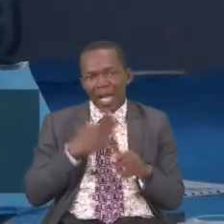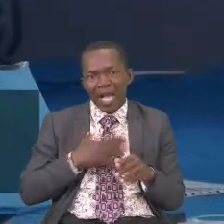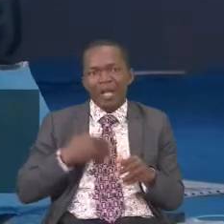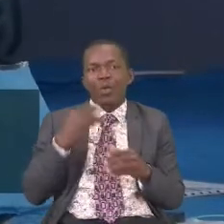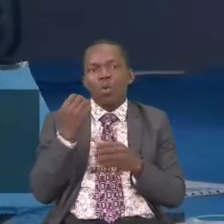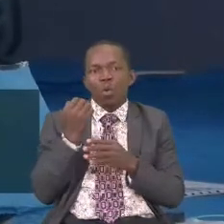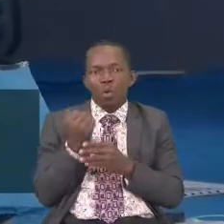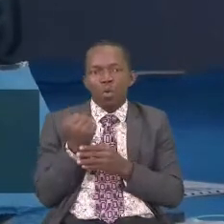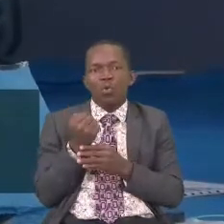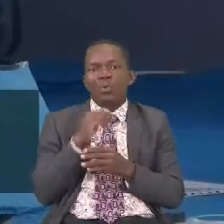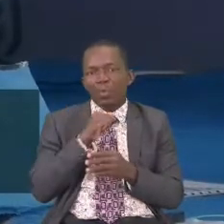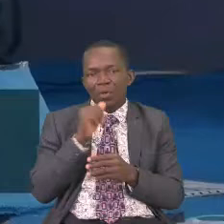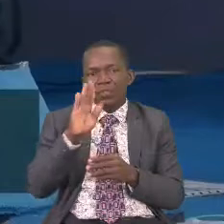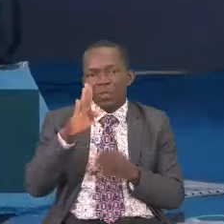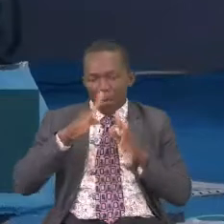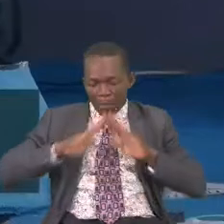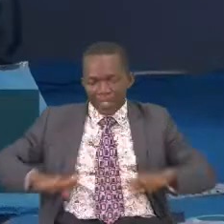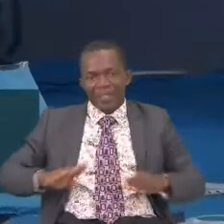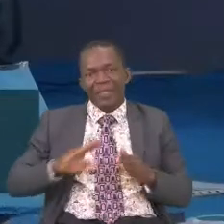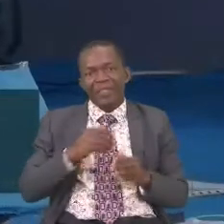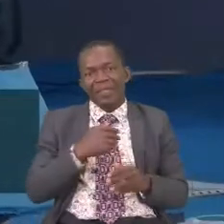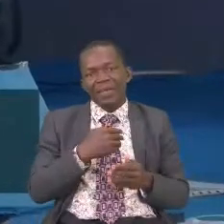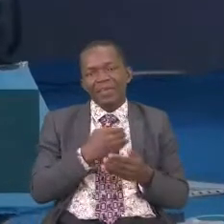thy peace." Then in verse 10,